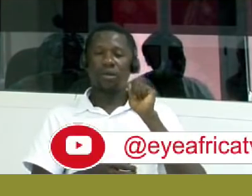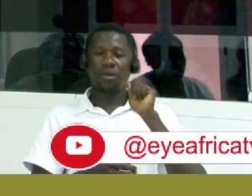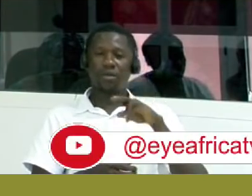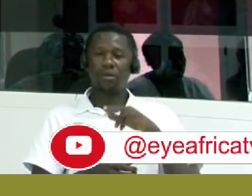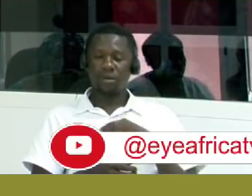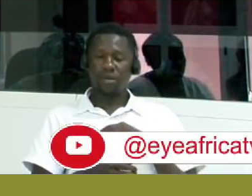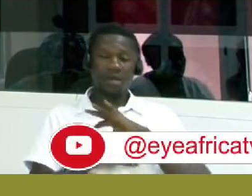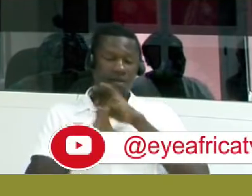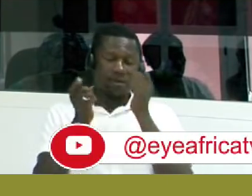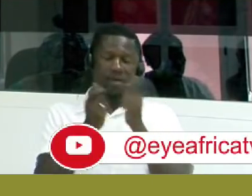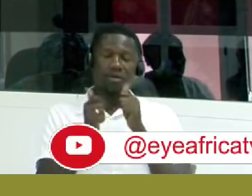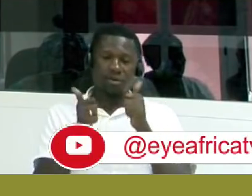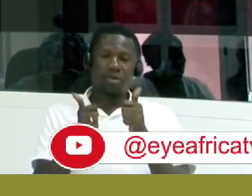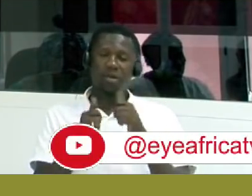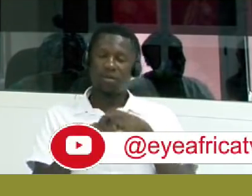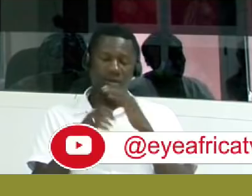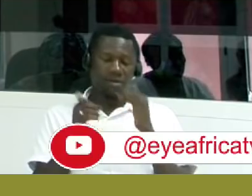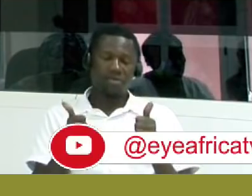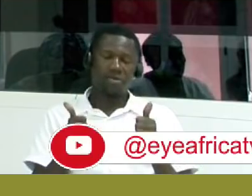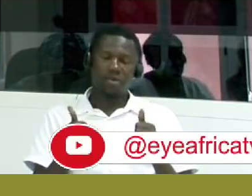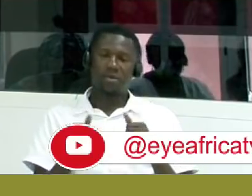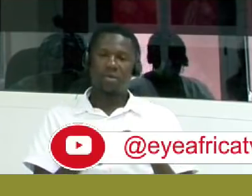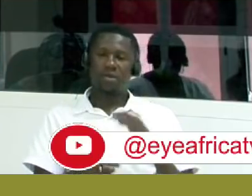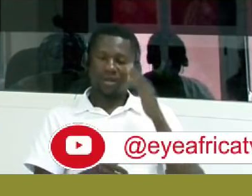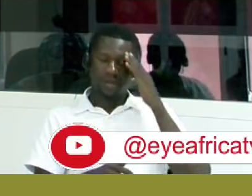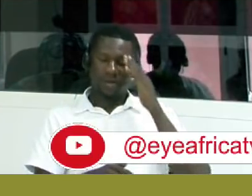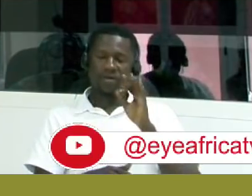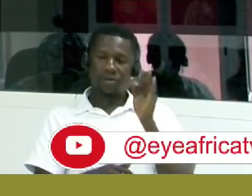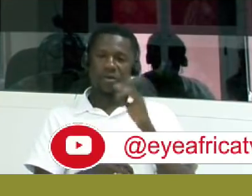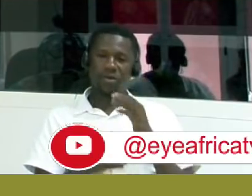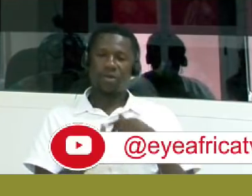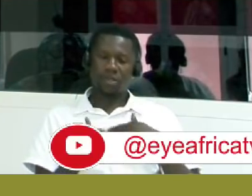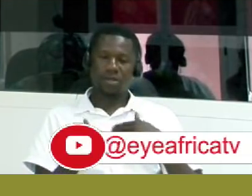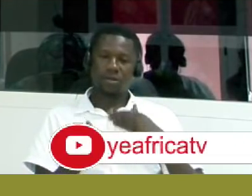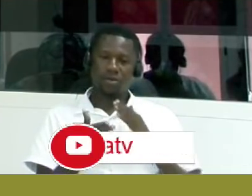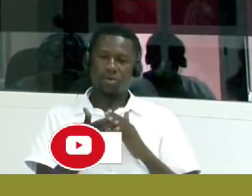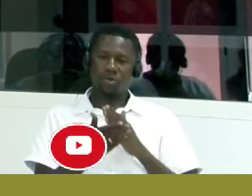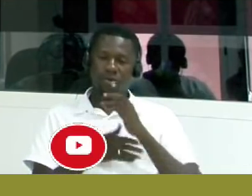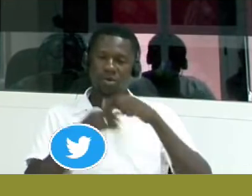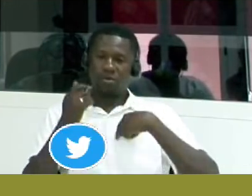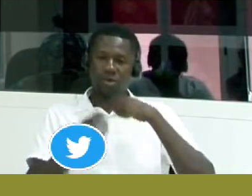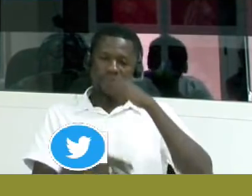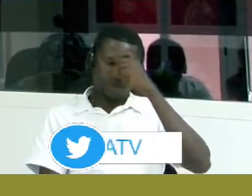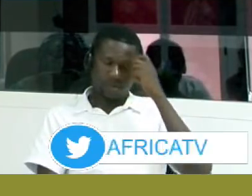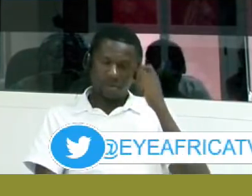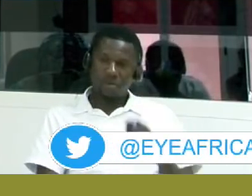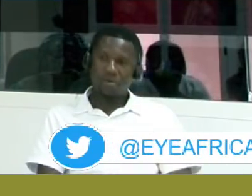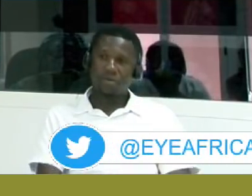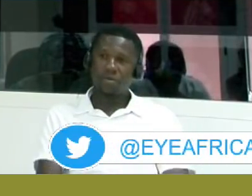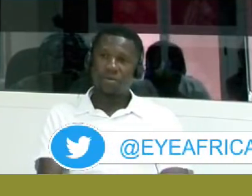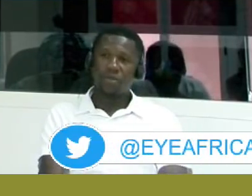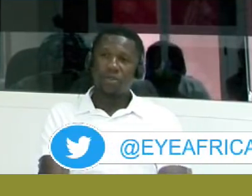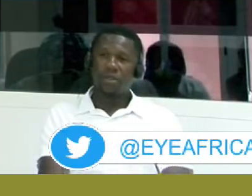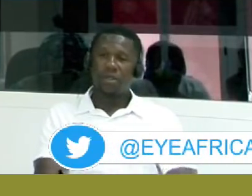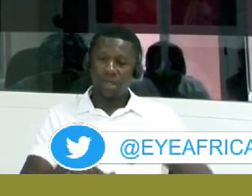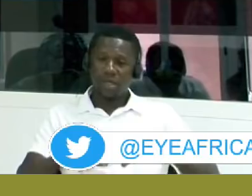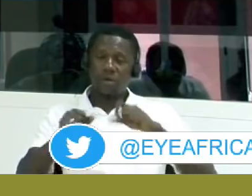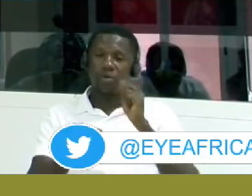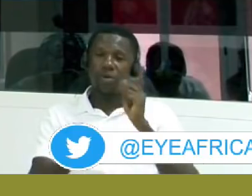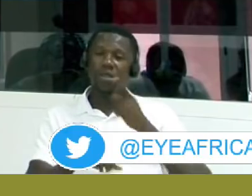is that. I said, okay, Tamsir, thank you very much. And I continued my work in the office. At around what time was